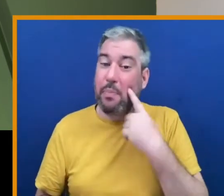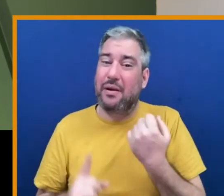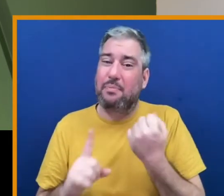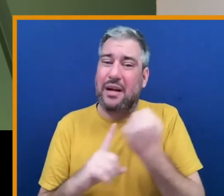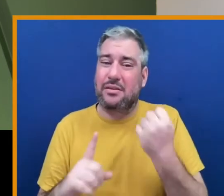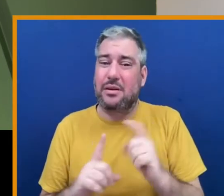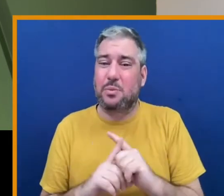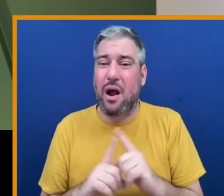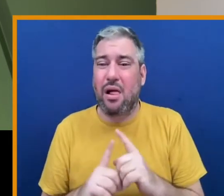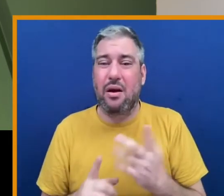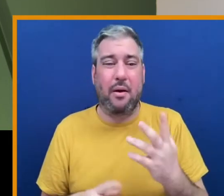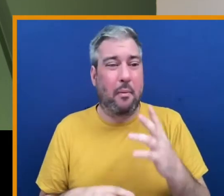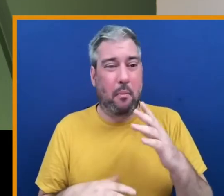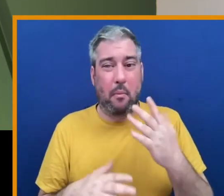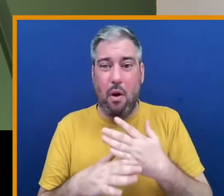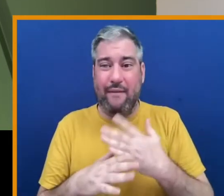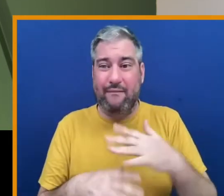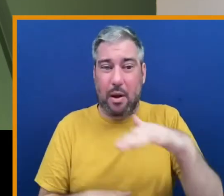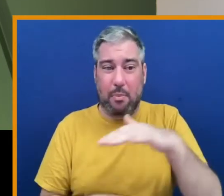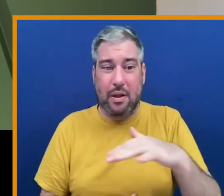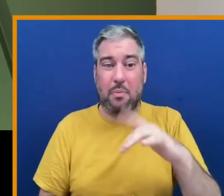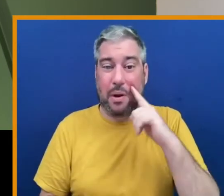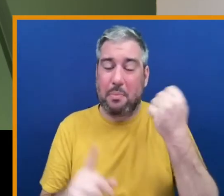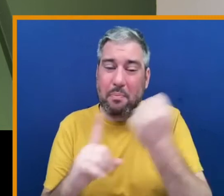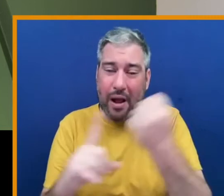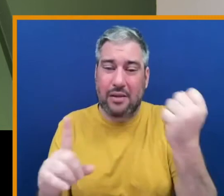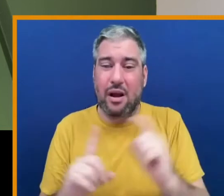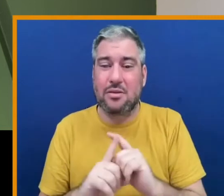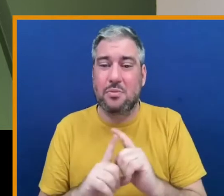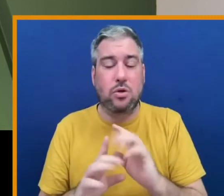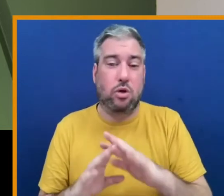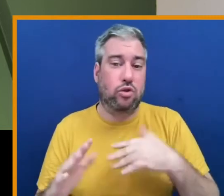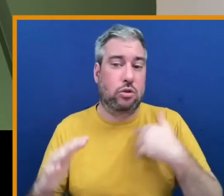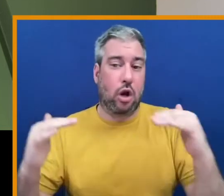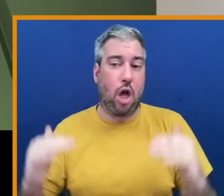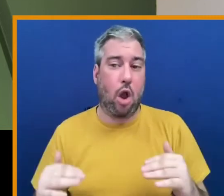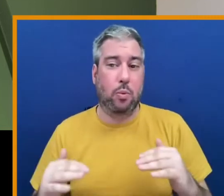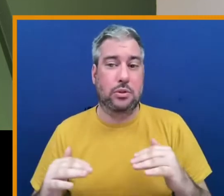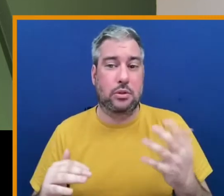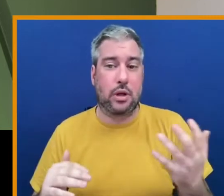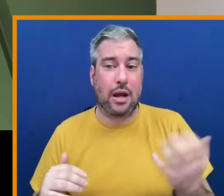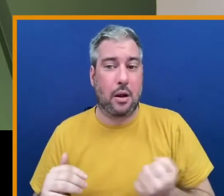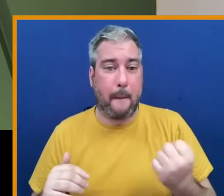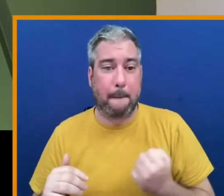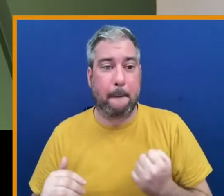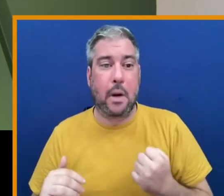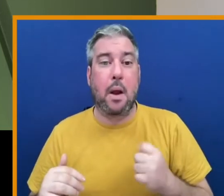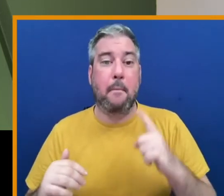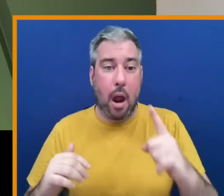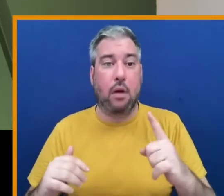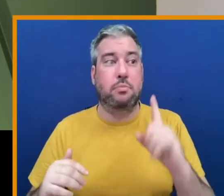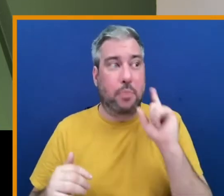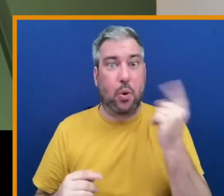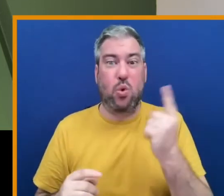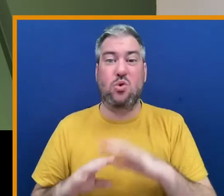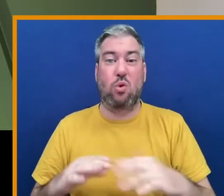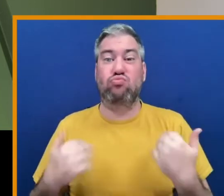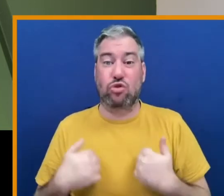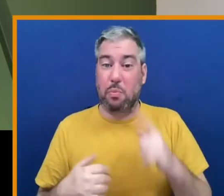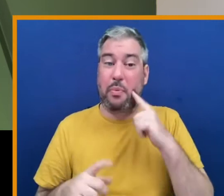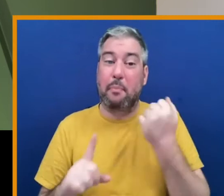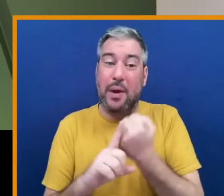on the lowest ever incomes, but people who are not the rich. I think if we need to raise this money, which I think we